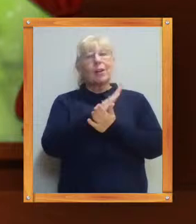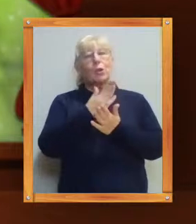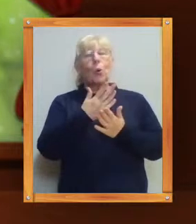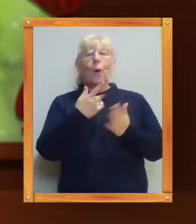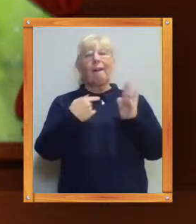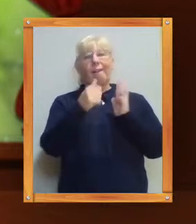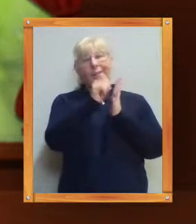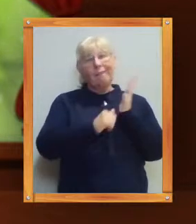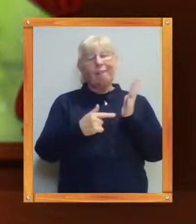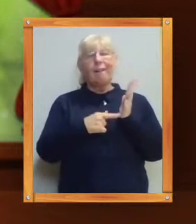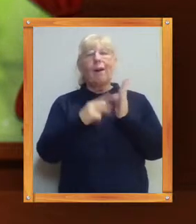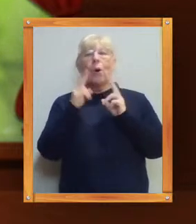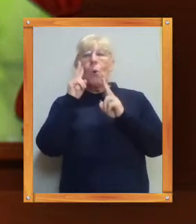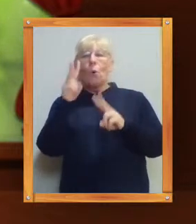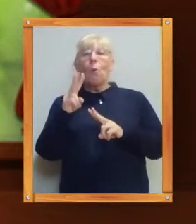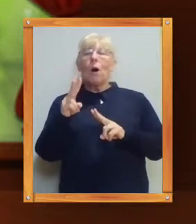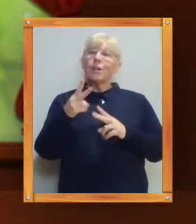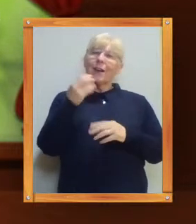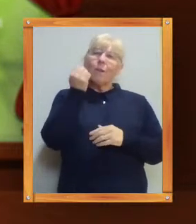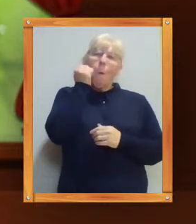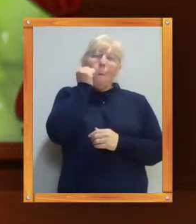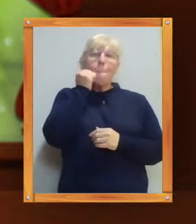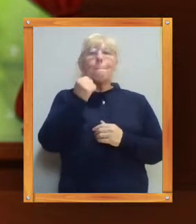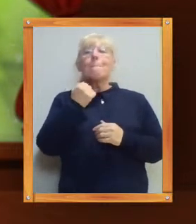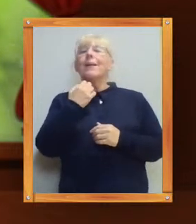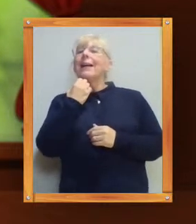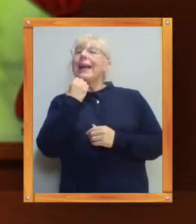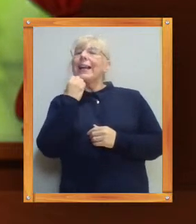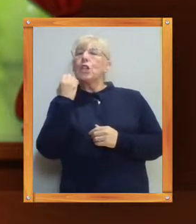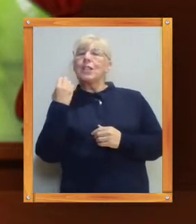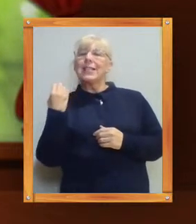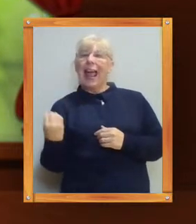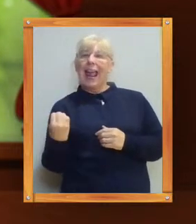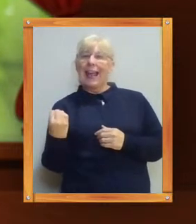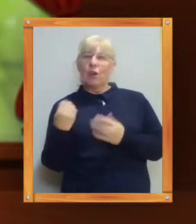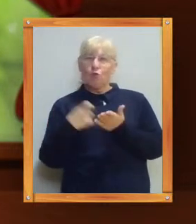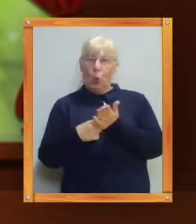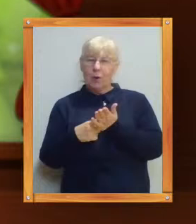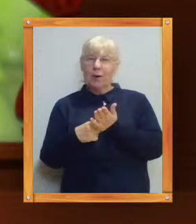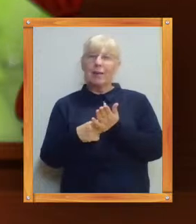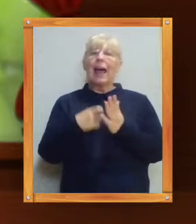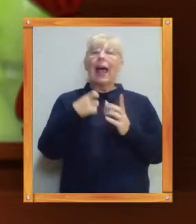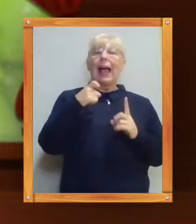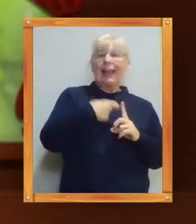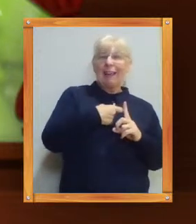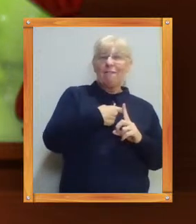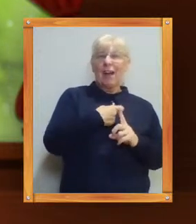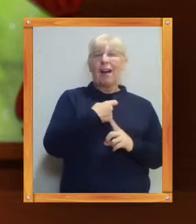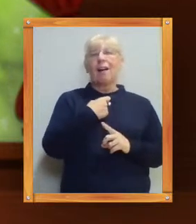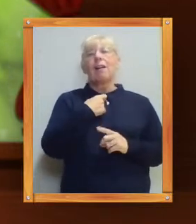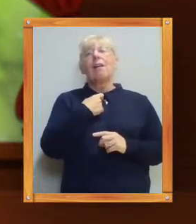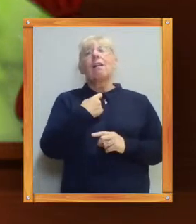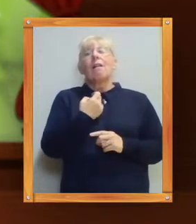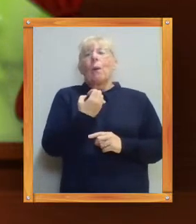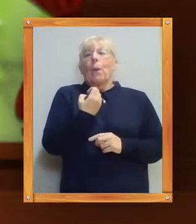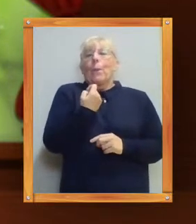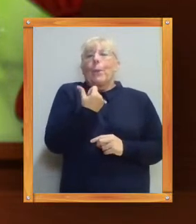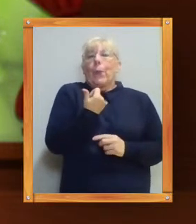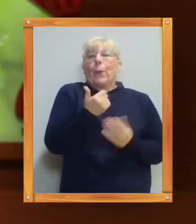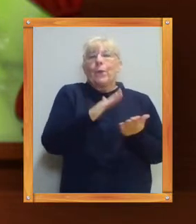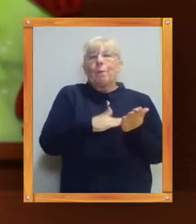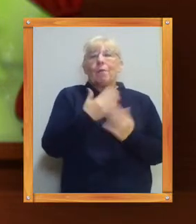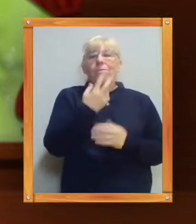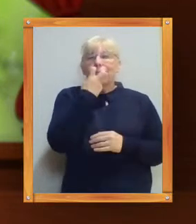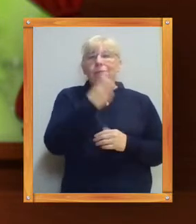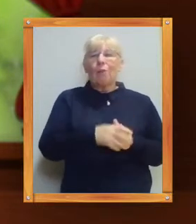10, and Cleona, who's just 9 weeks old. Happy Christmas and for a better 2021. Well, you're right there, Laura. I think